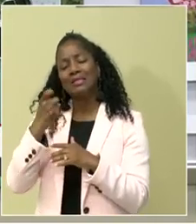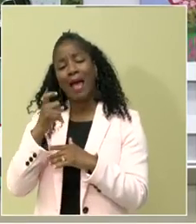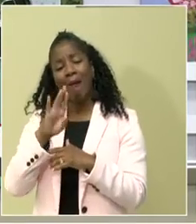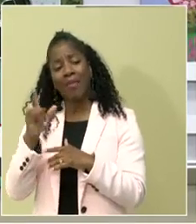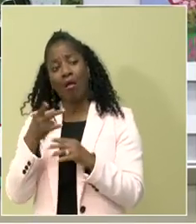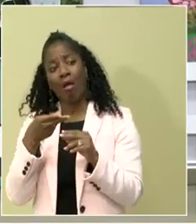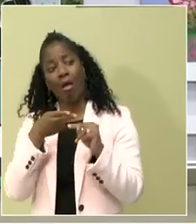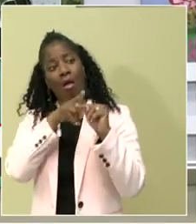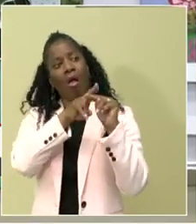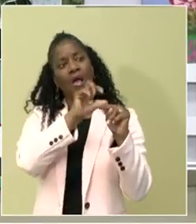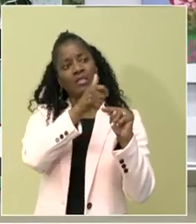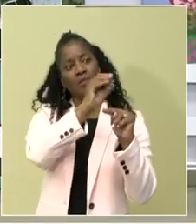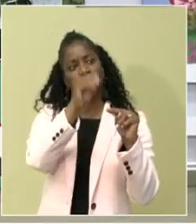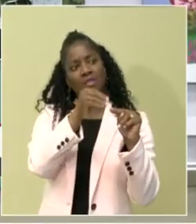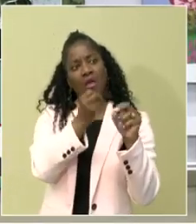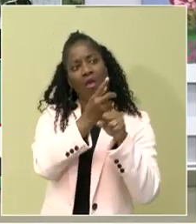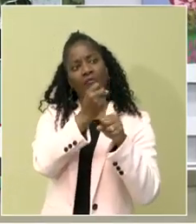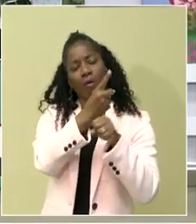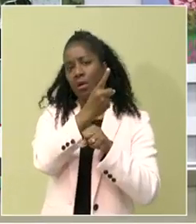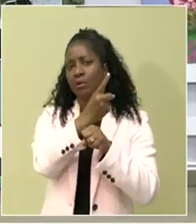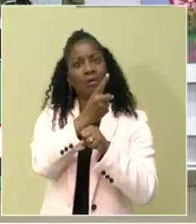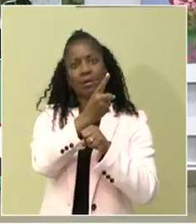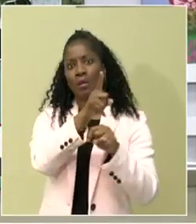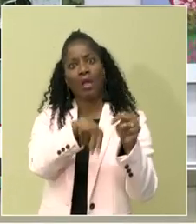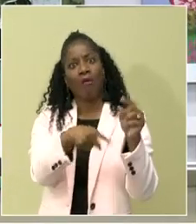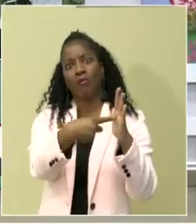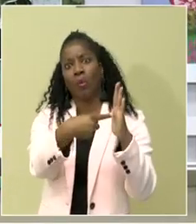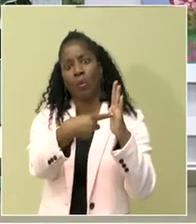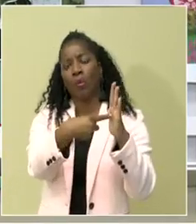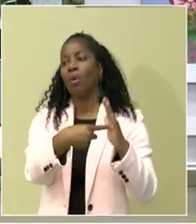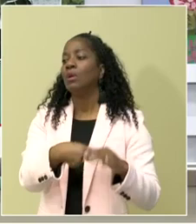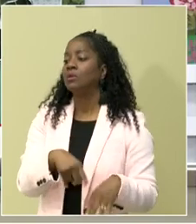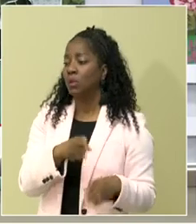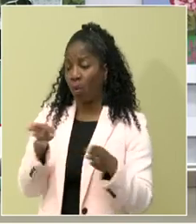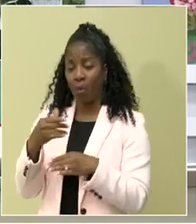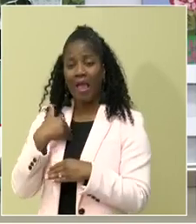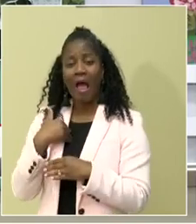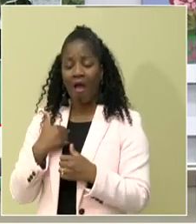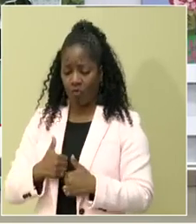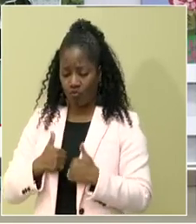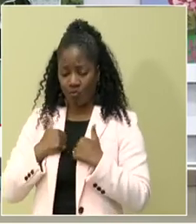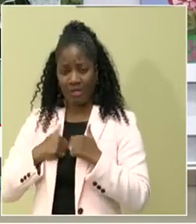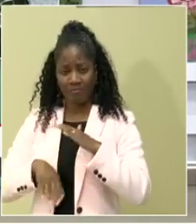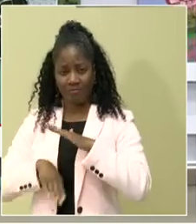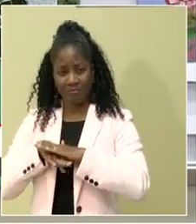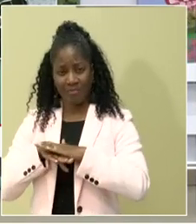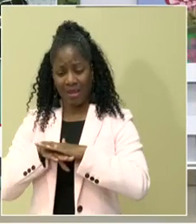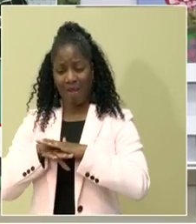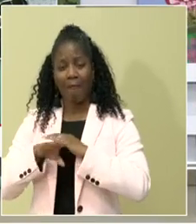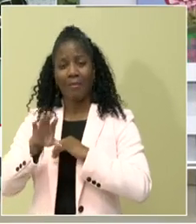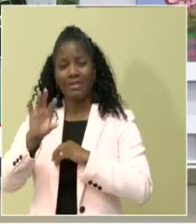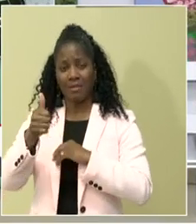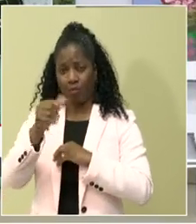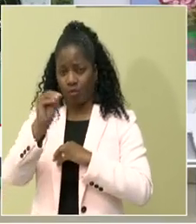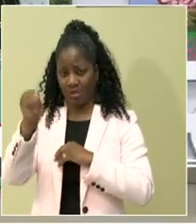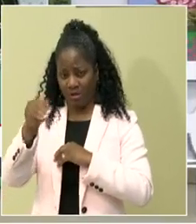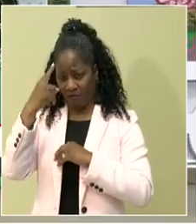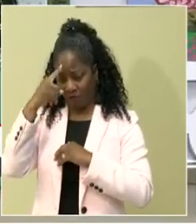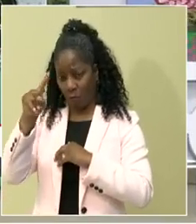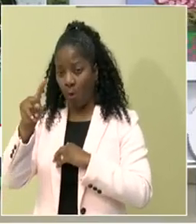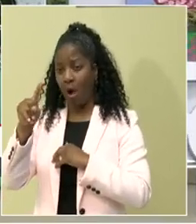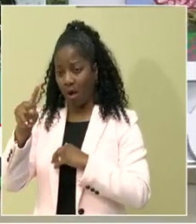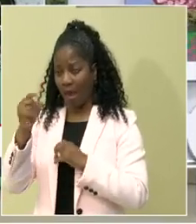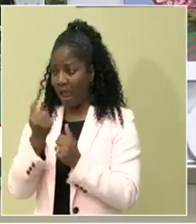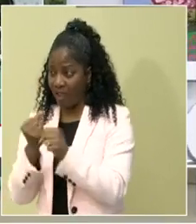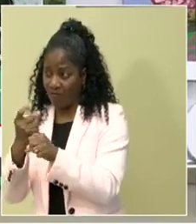grow 10% every year. We have a residential property tax cap of 10% every year. For seniors, it's